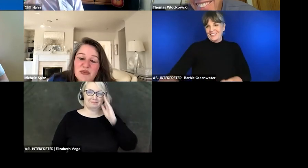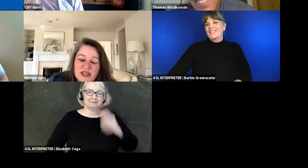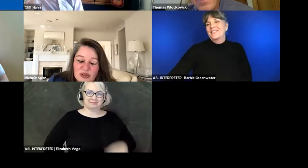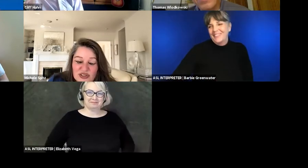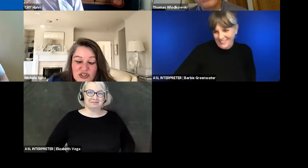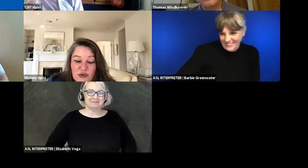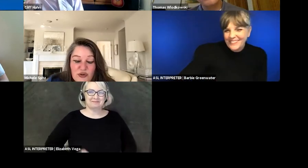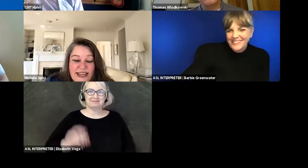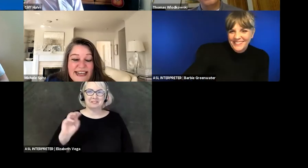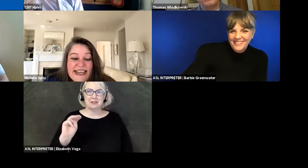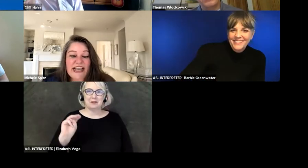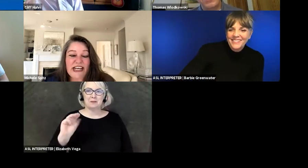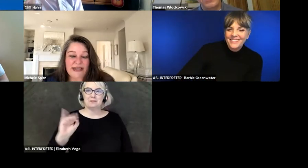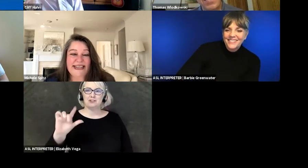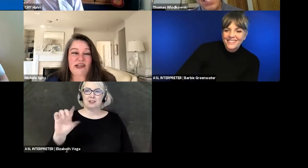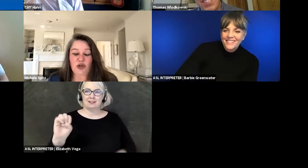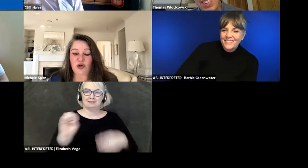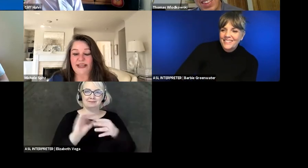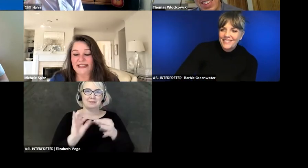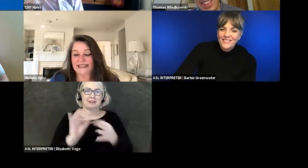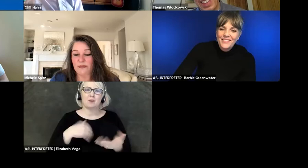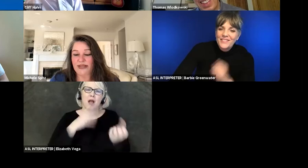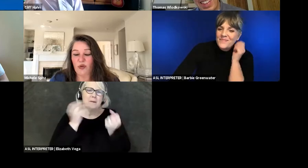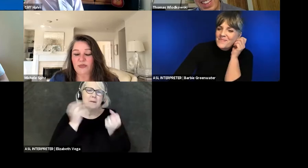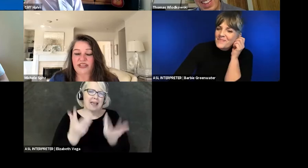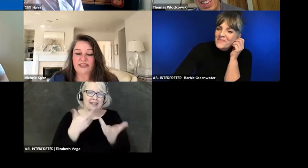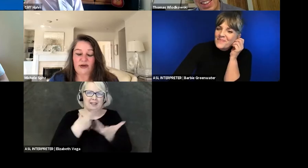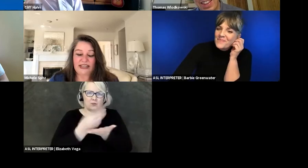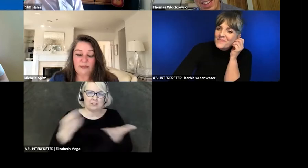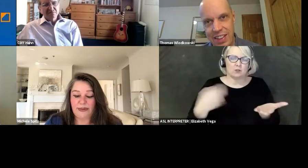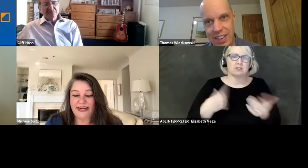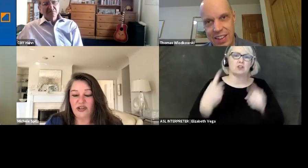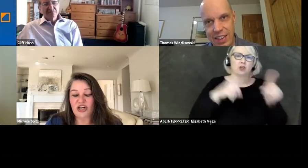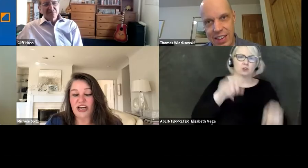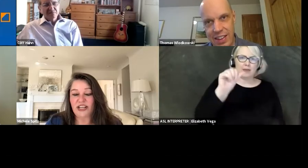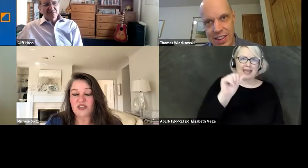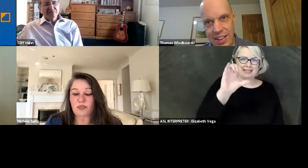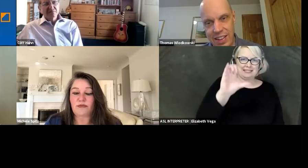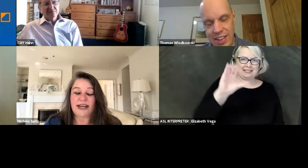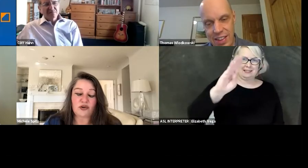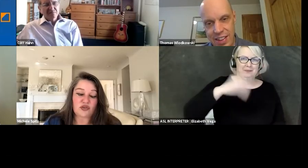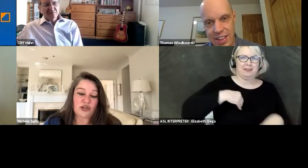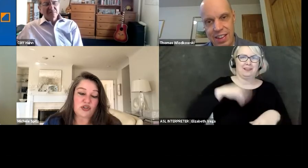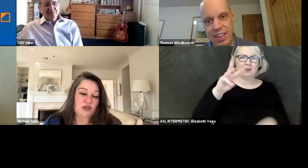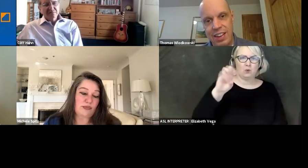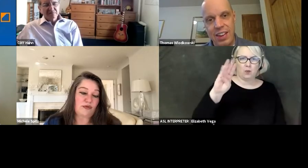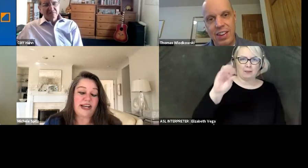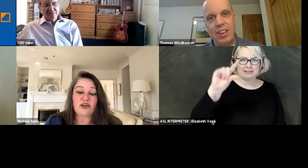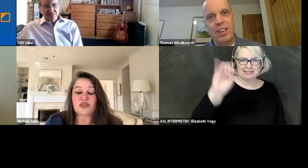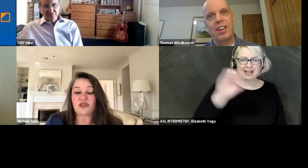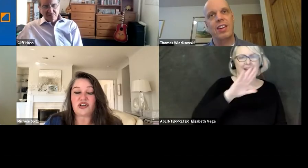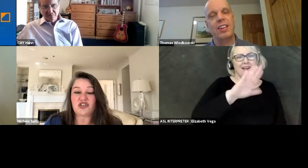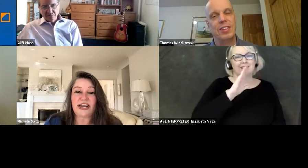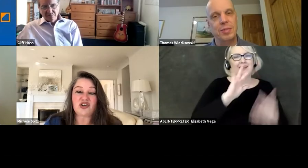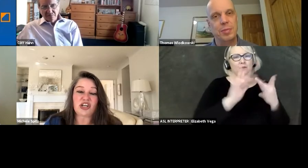there's many resources to go for that. Again, if you go to the ACB website, their ADP page has providers, audio description